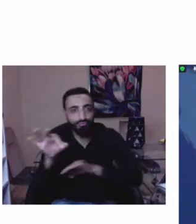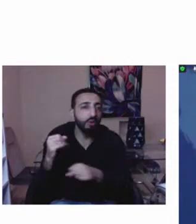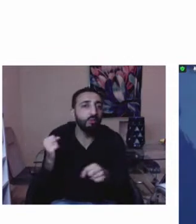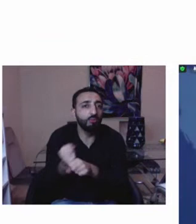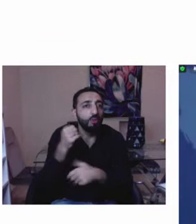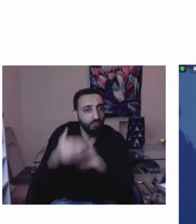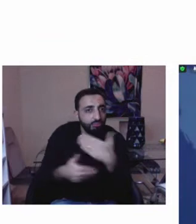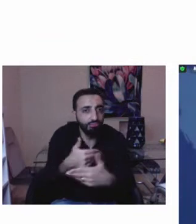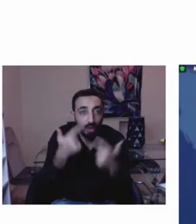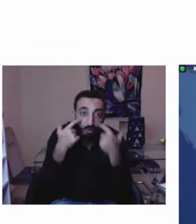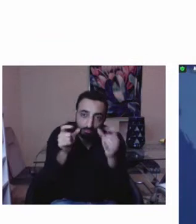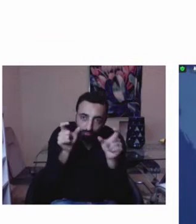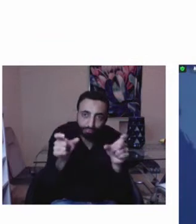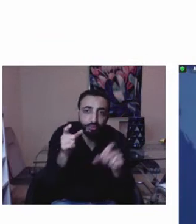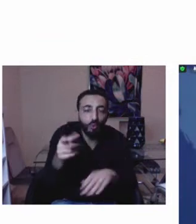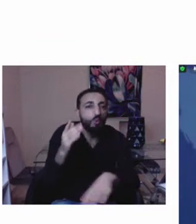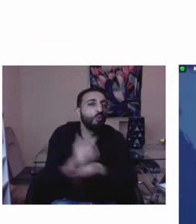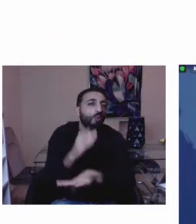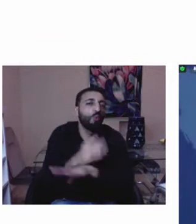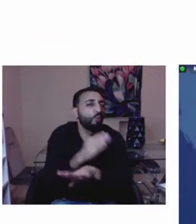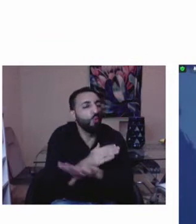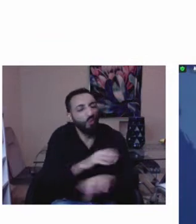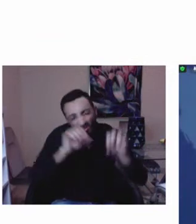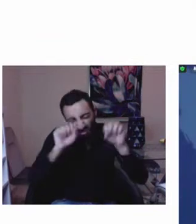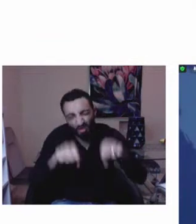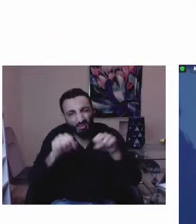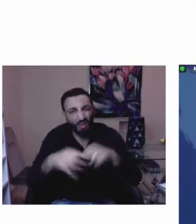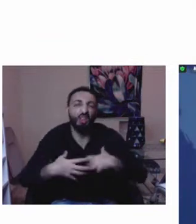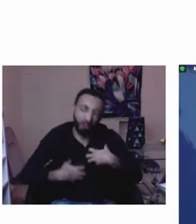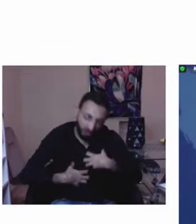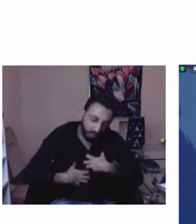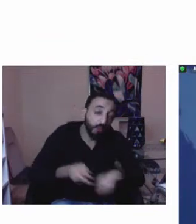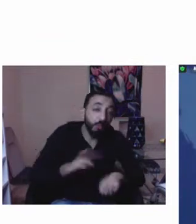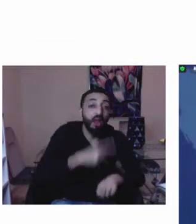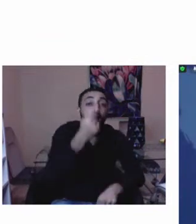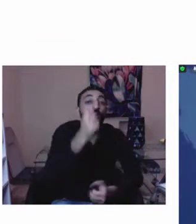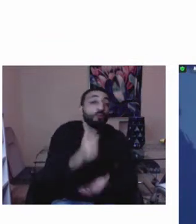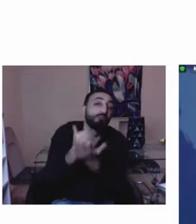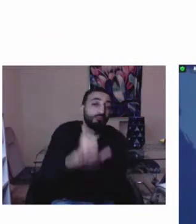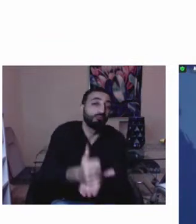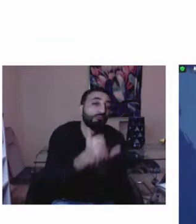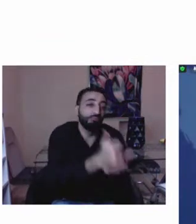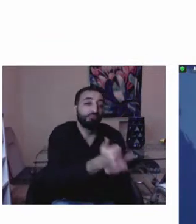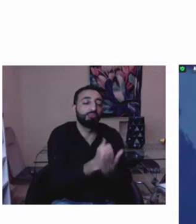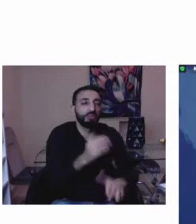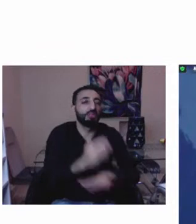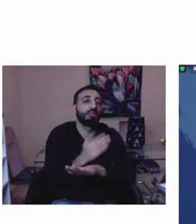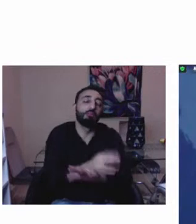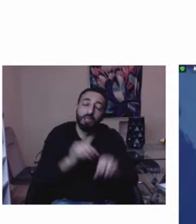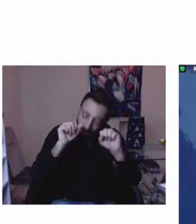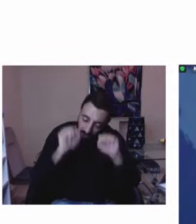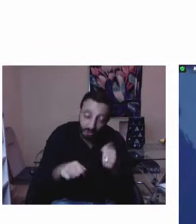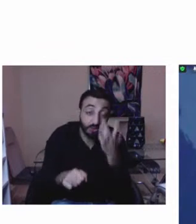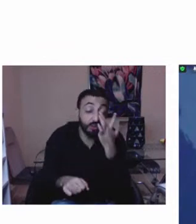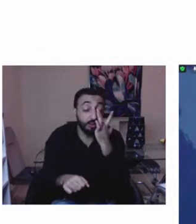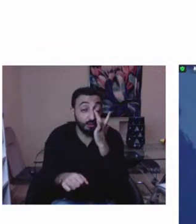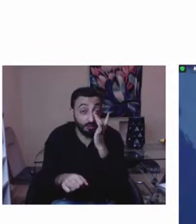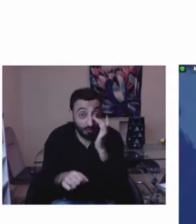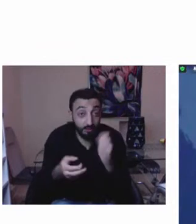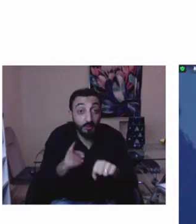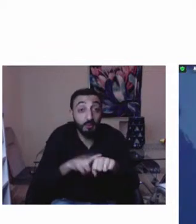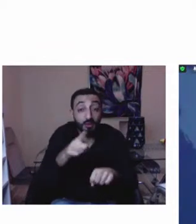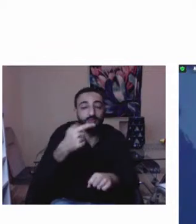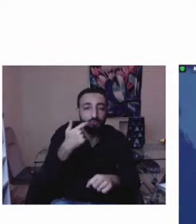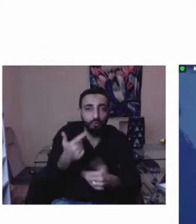funding usually needed can be difficult to administer. This mismatch between financing